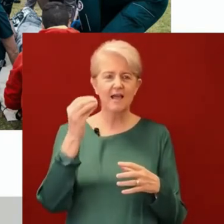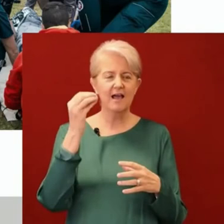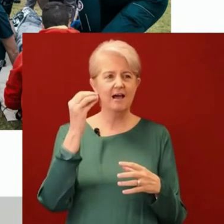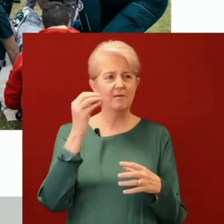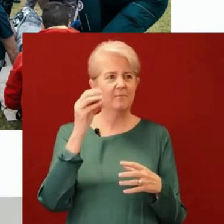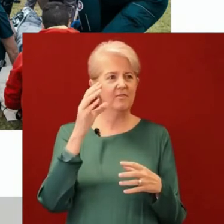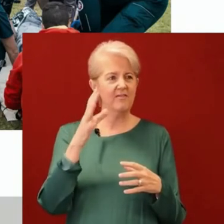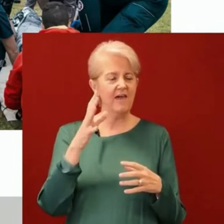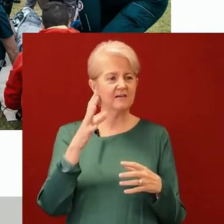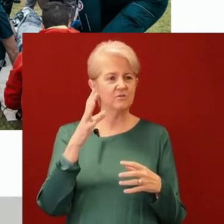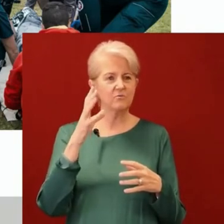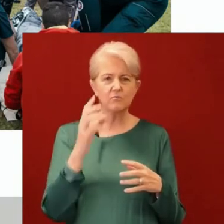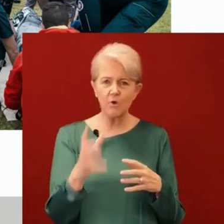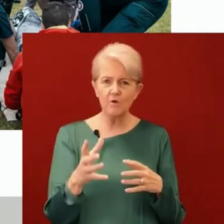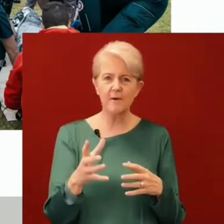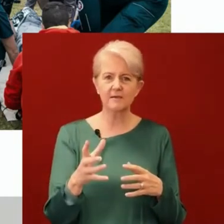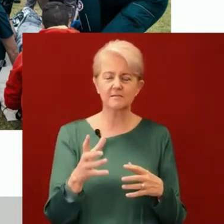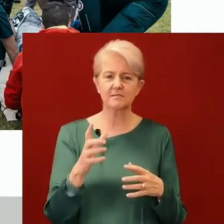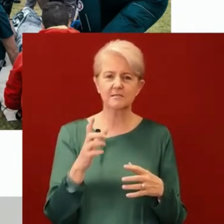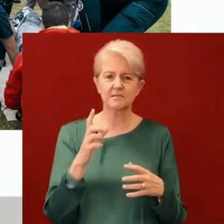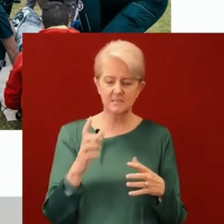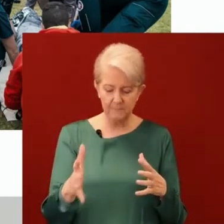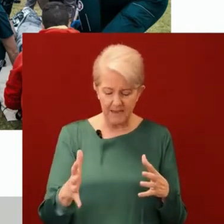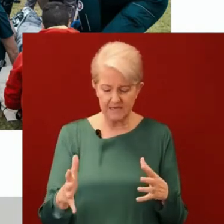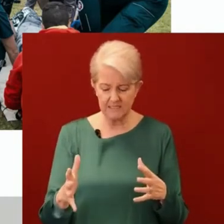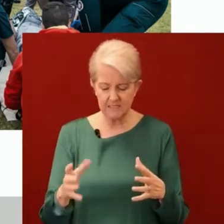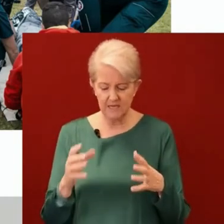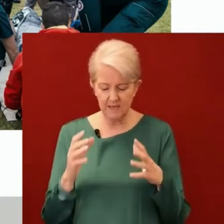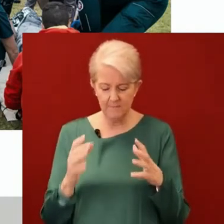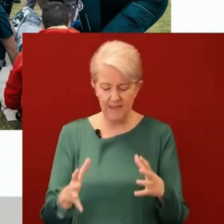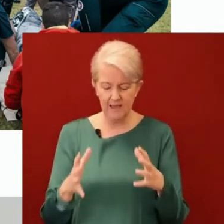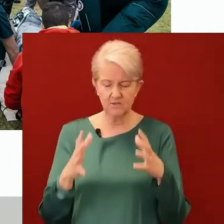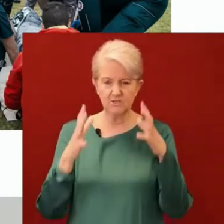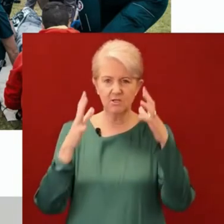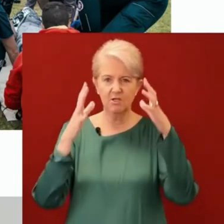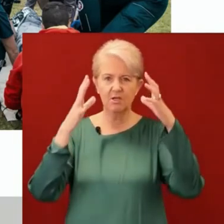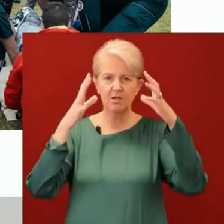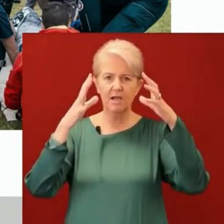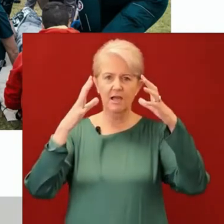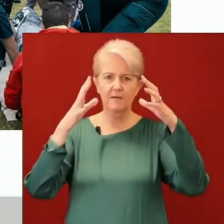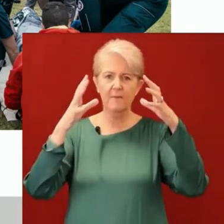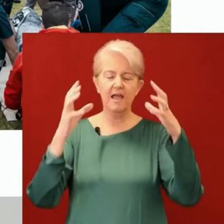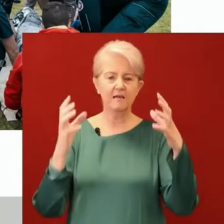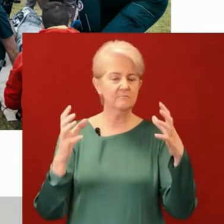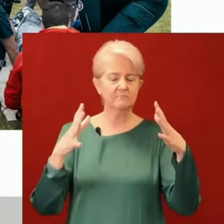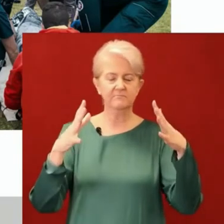like that robust debate